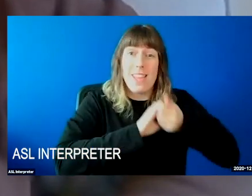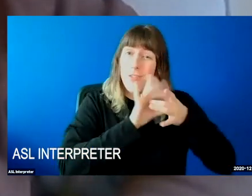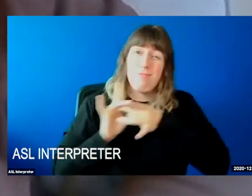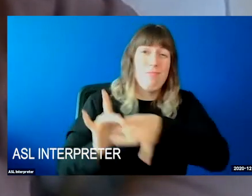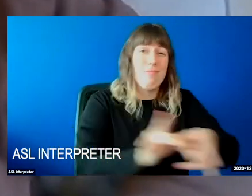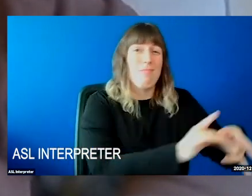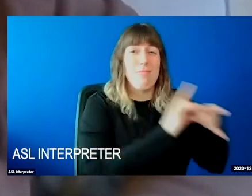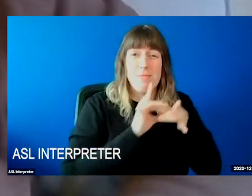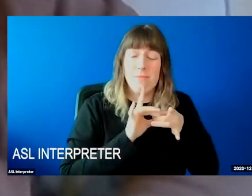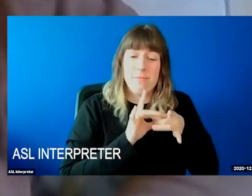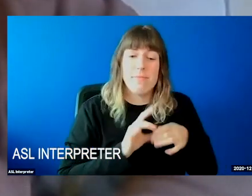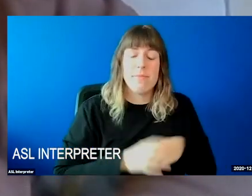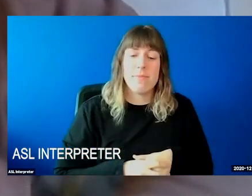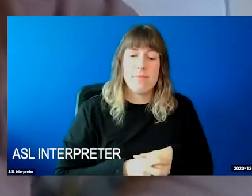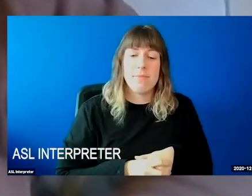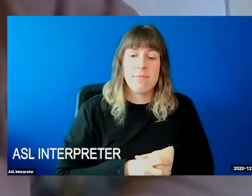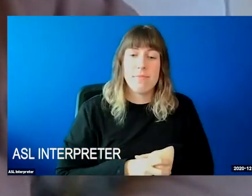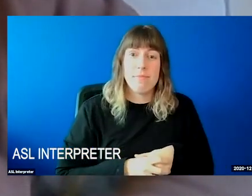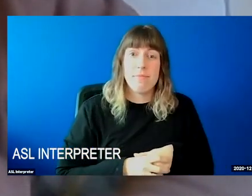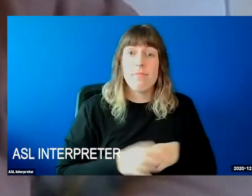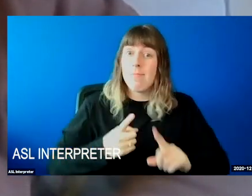to come together,